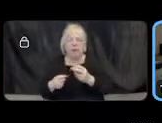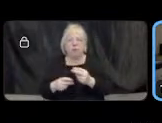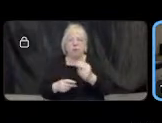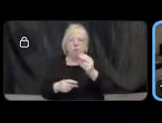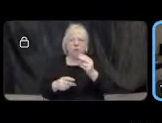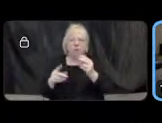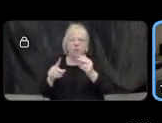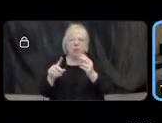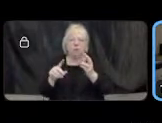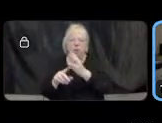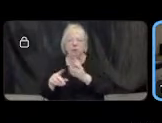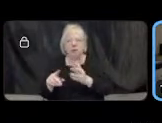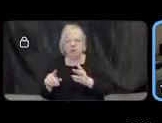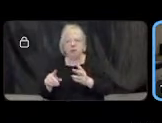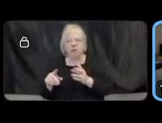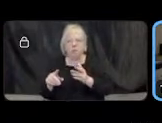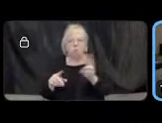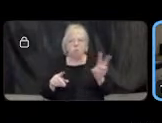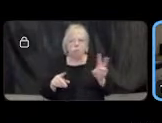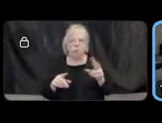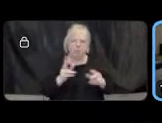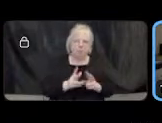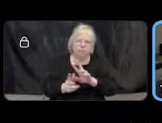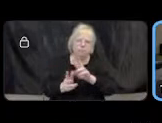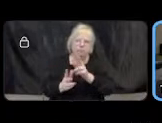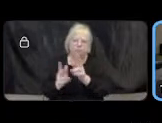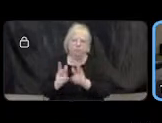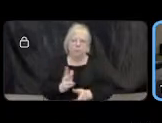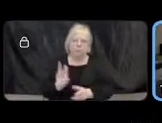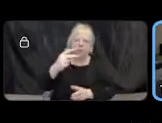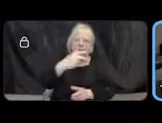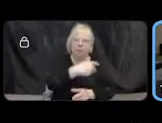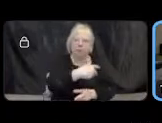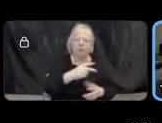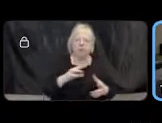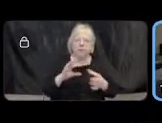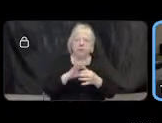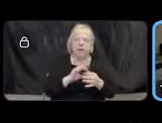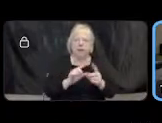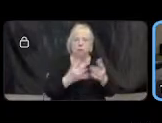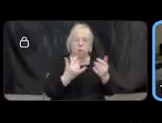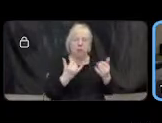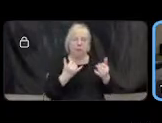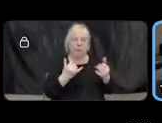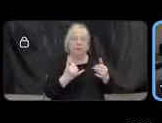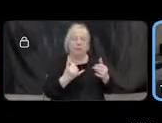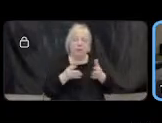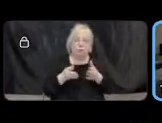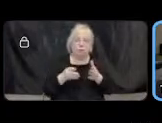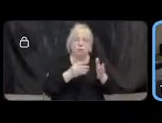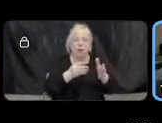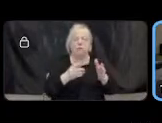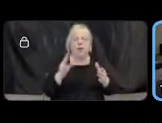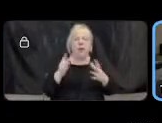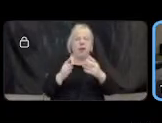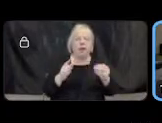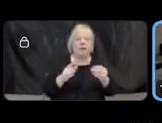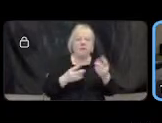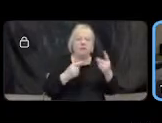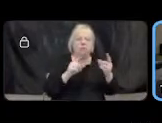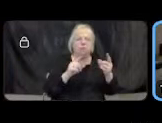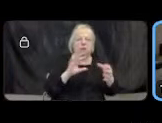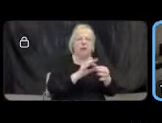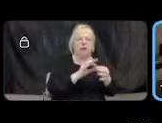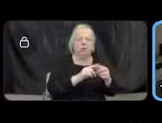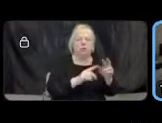and westerly circulation pattern around the structures and connect to existing drives which connect to Ranch Drive. The site plan